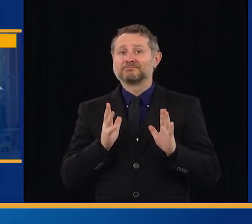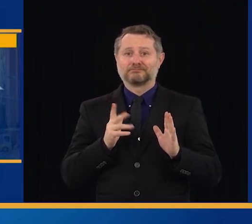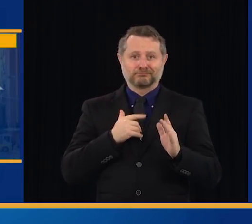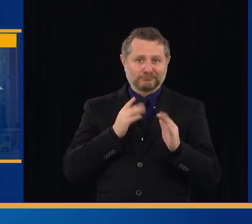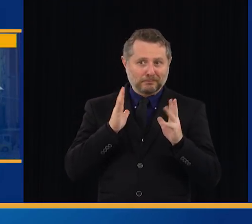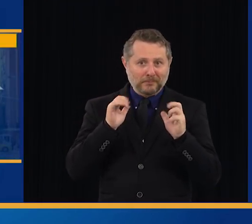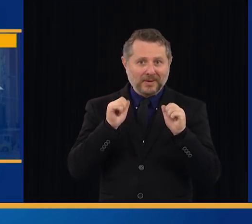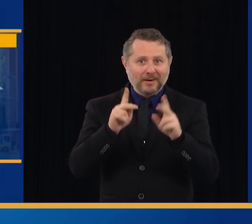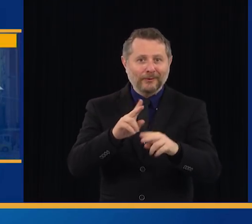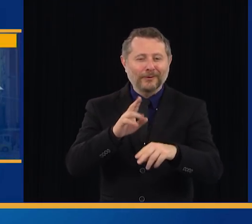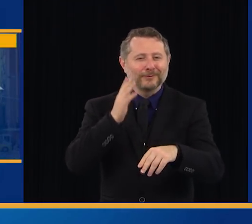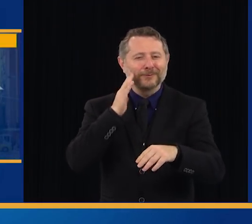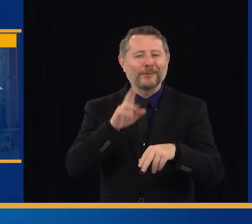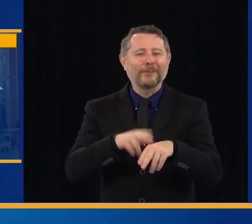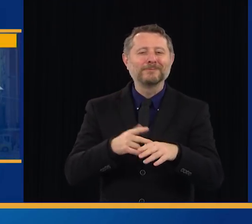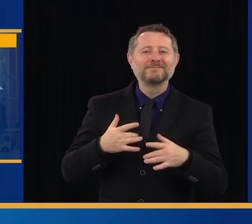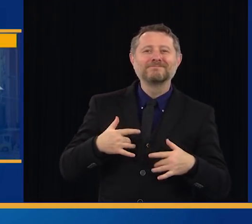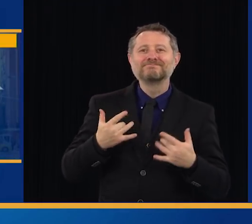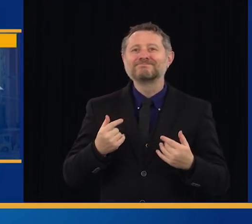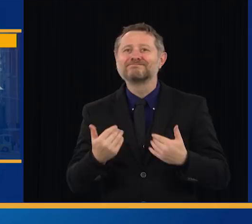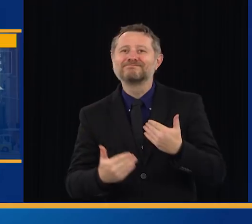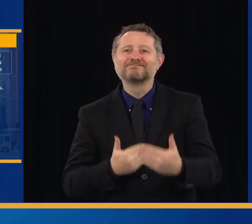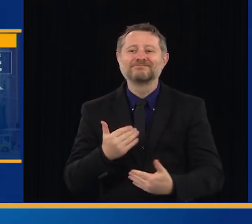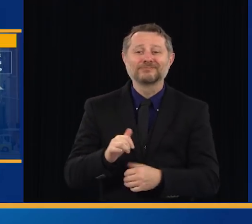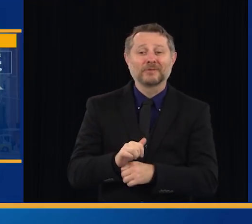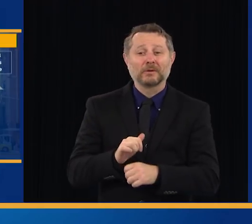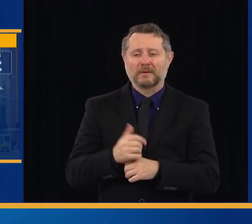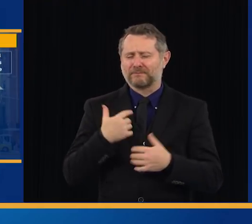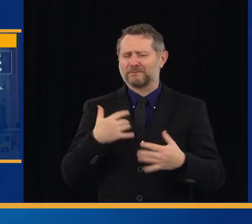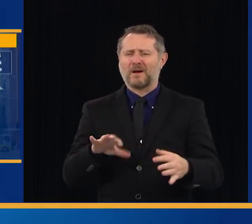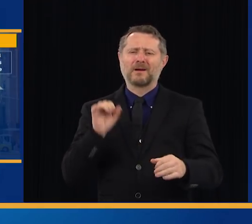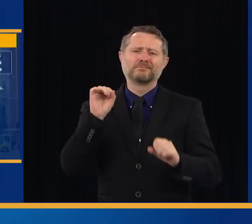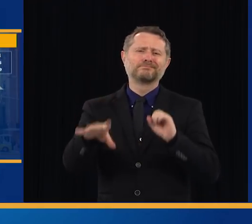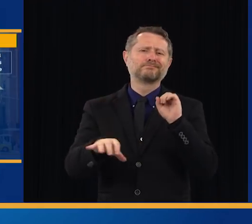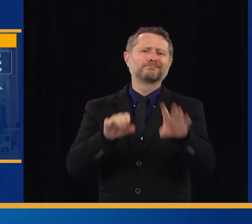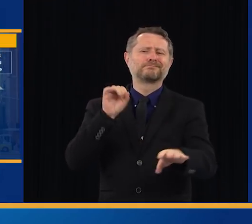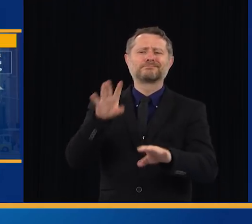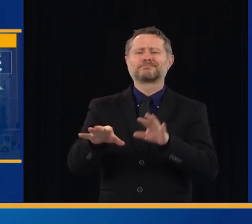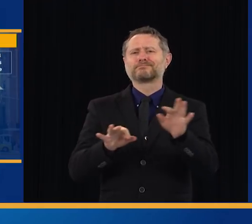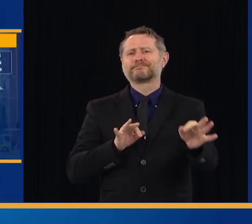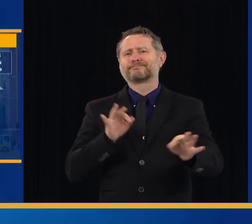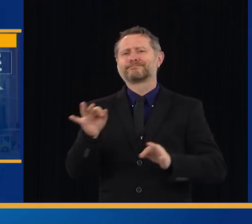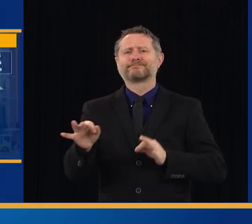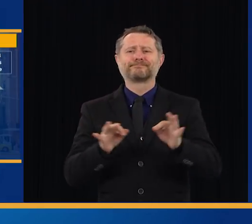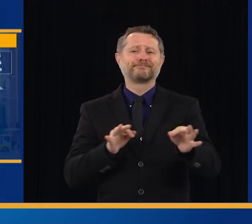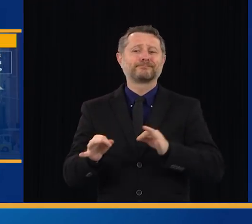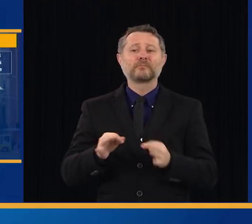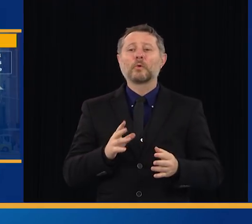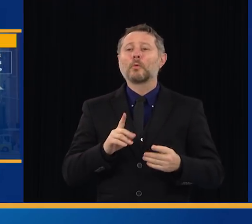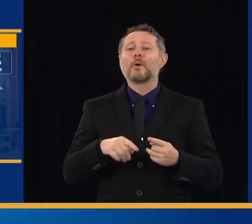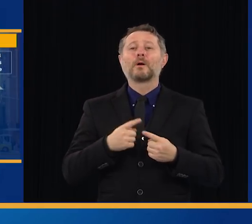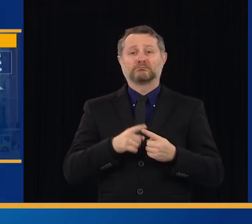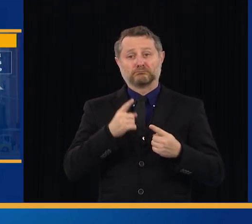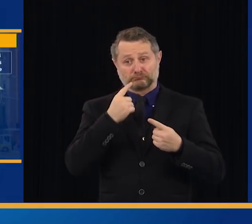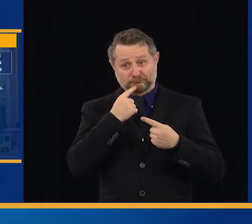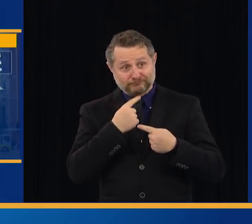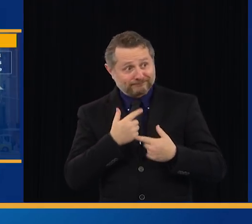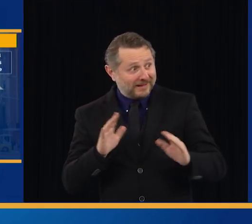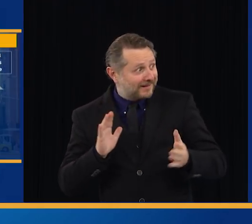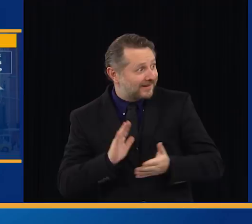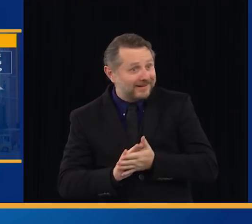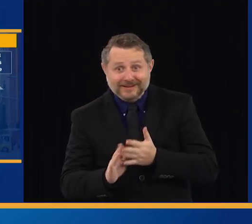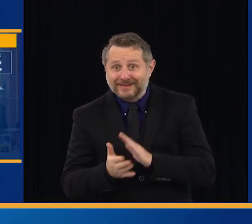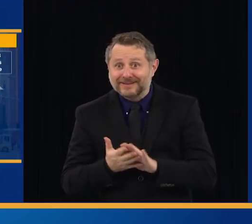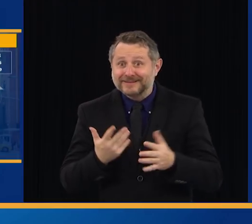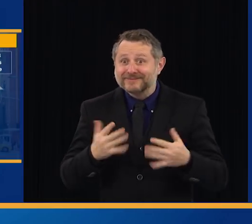there? When is it over? As I've said, when is it finally over? It's over when you have a